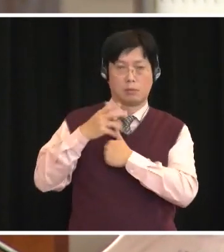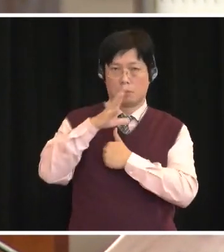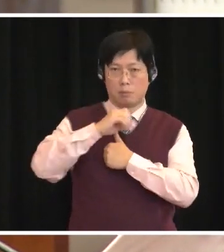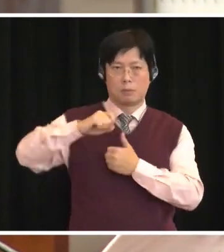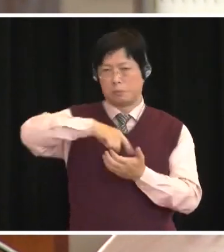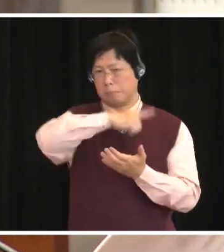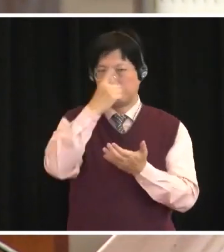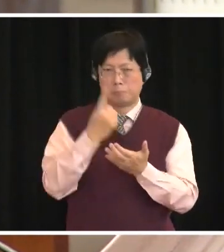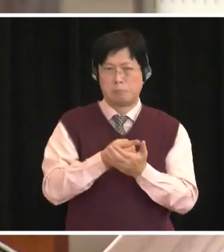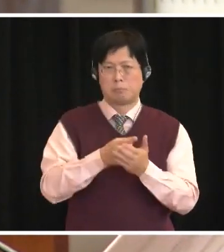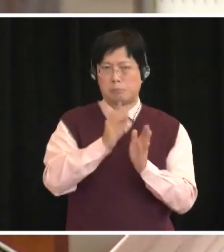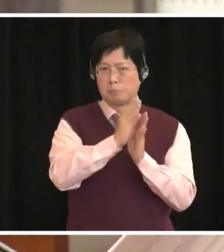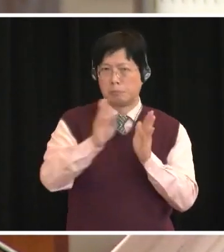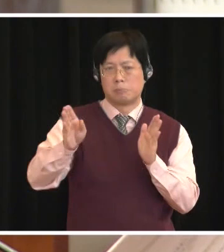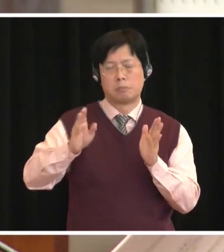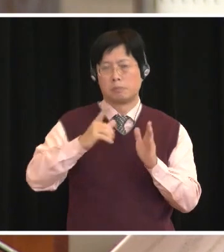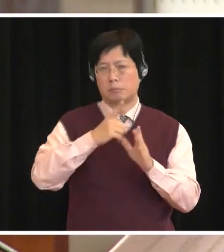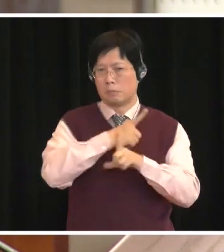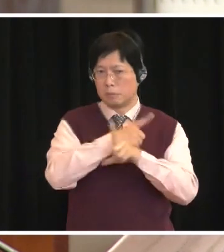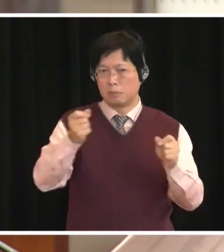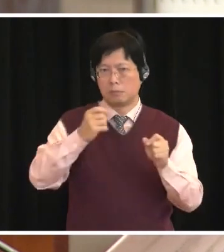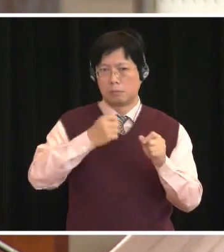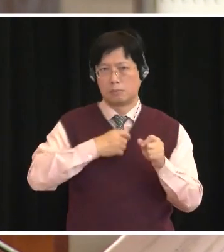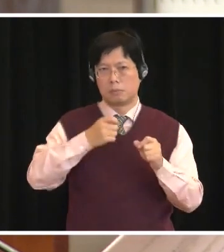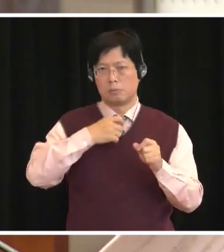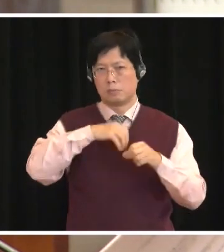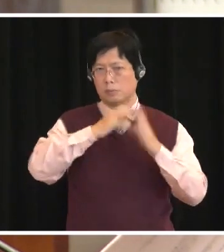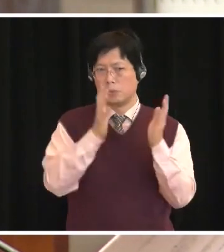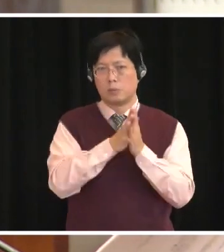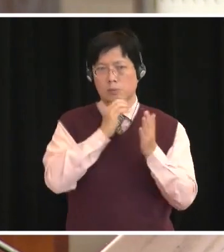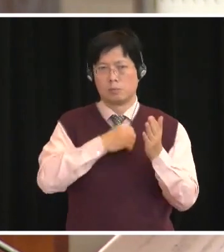the journalist. And